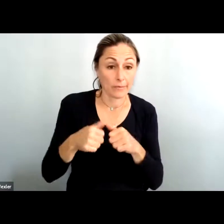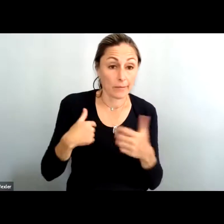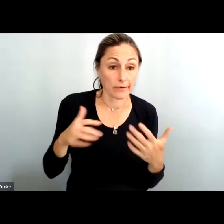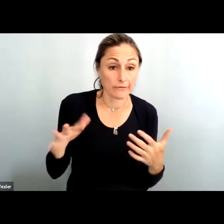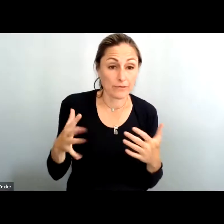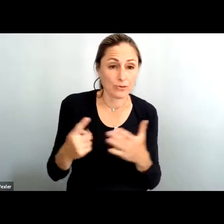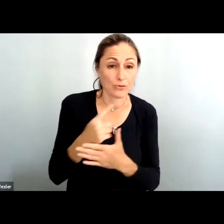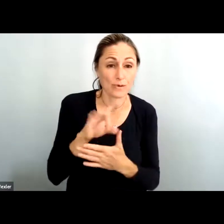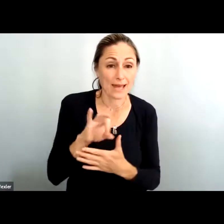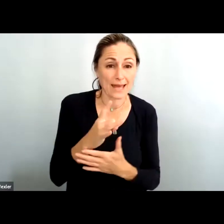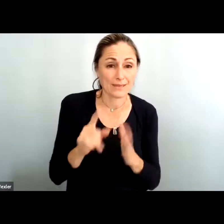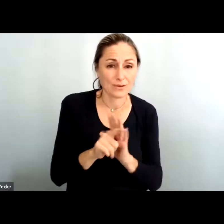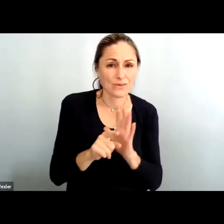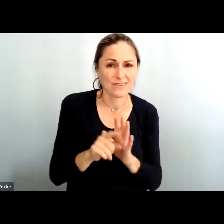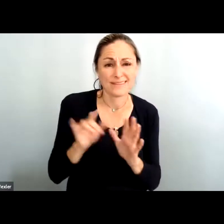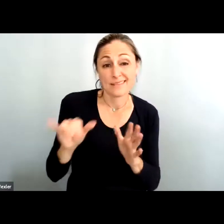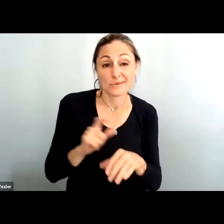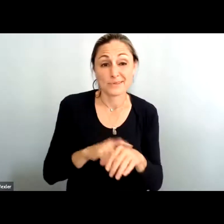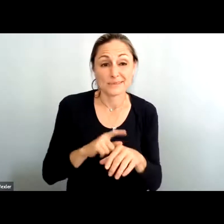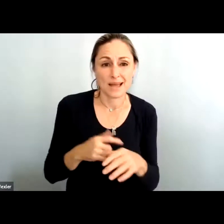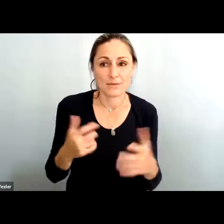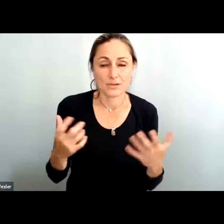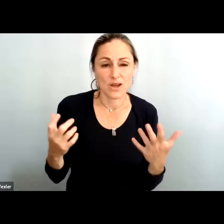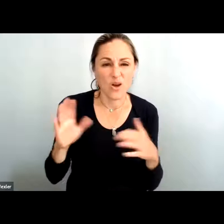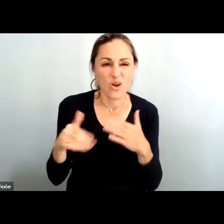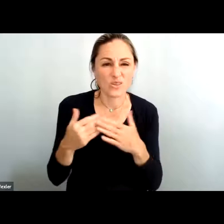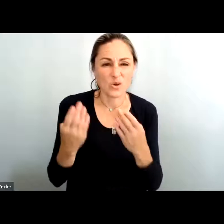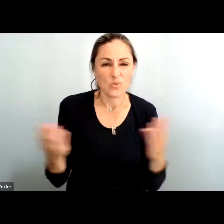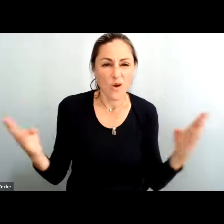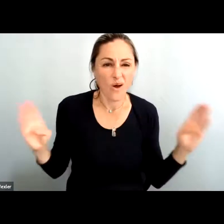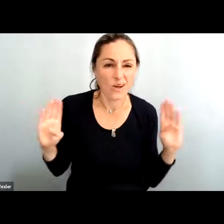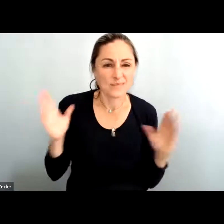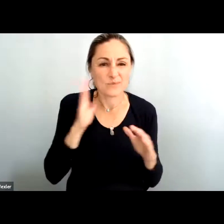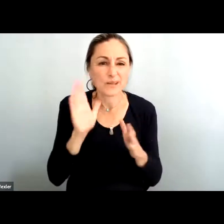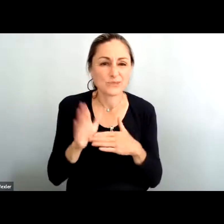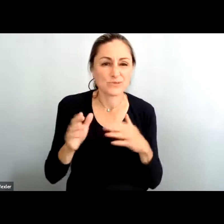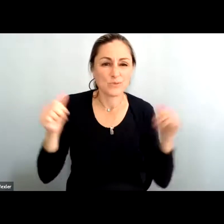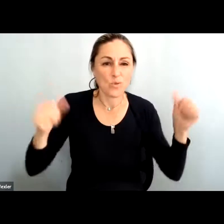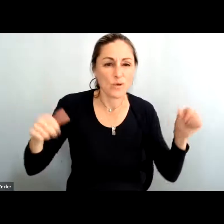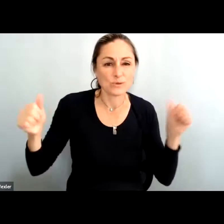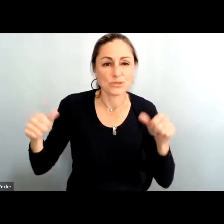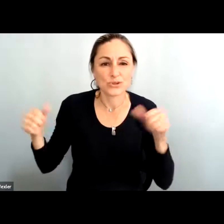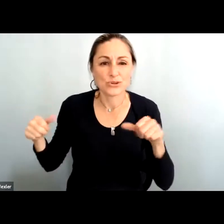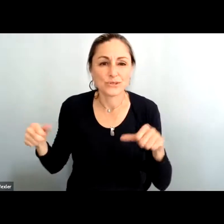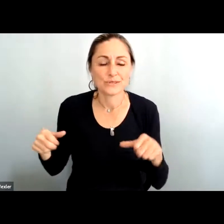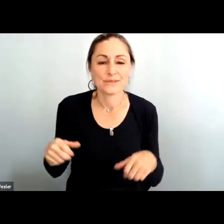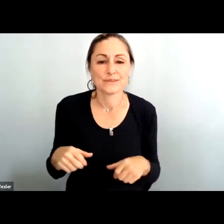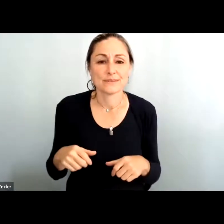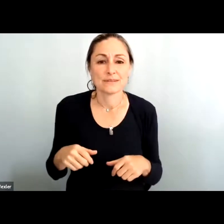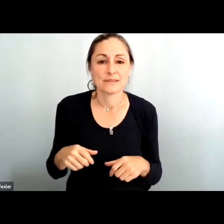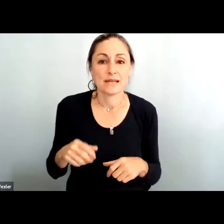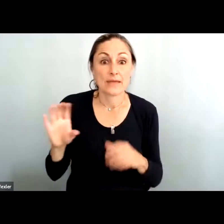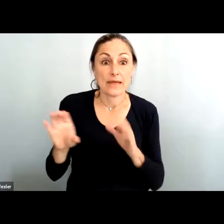like that was the time when you were sticking posters up all over your walls. And the images that